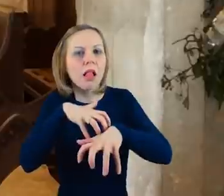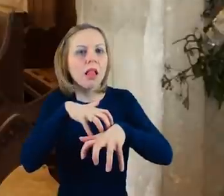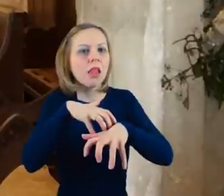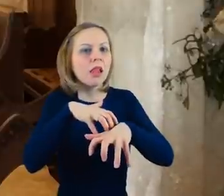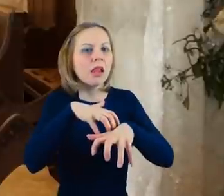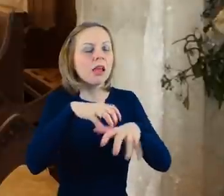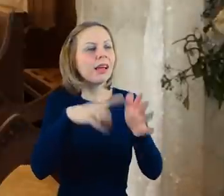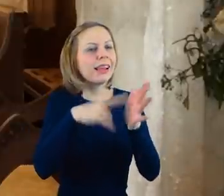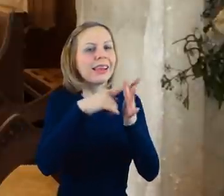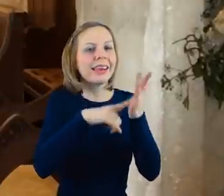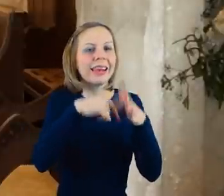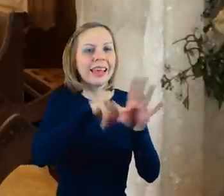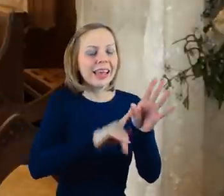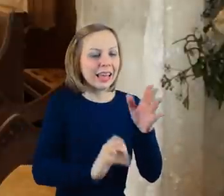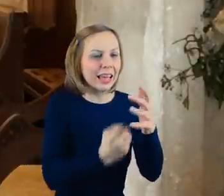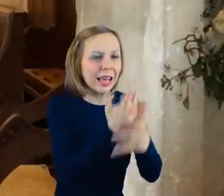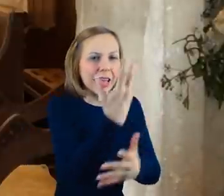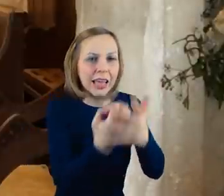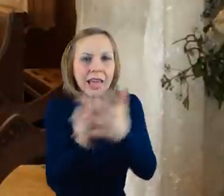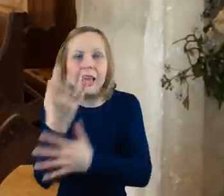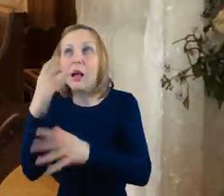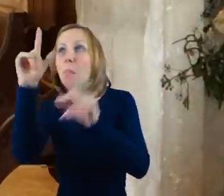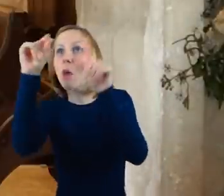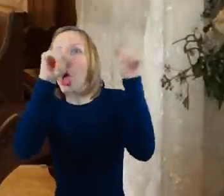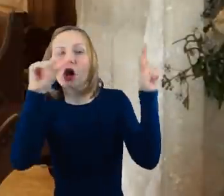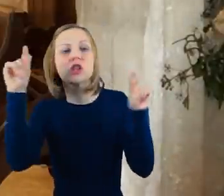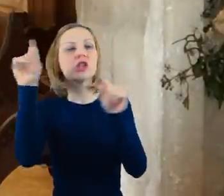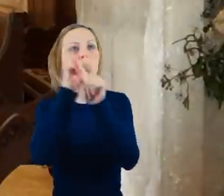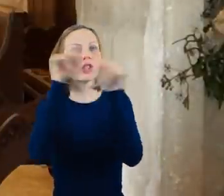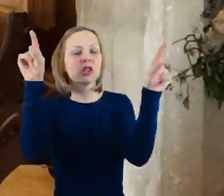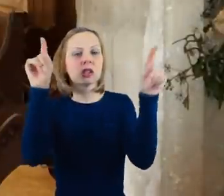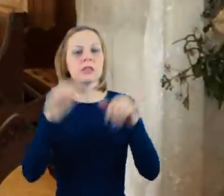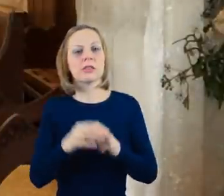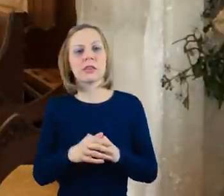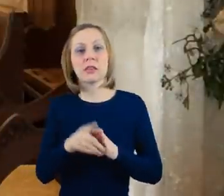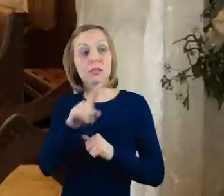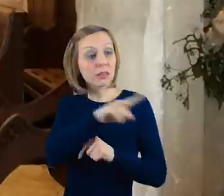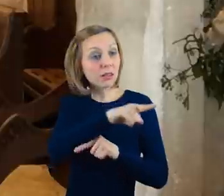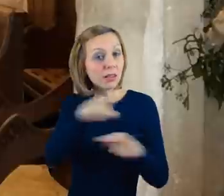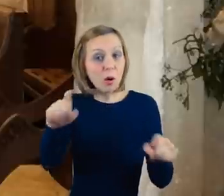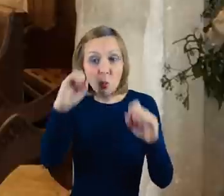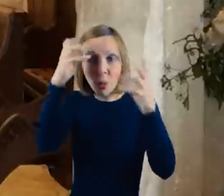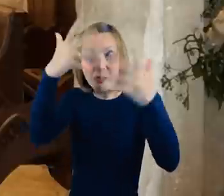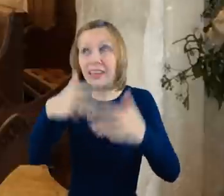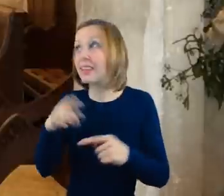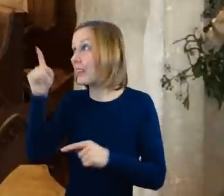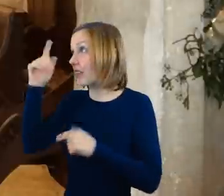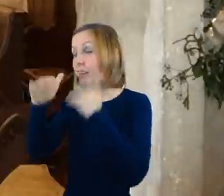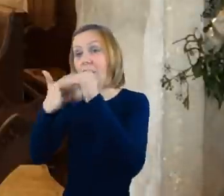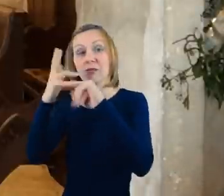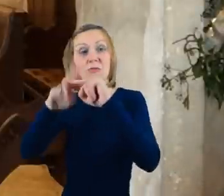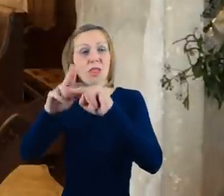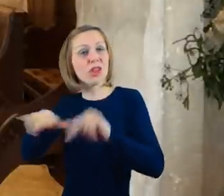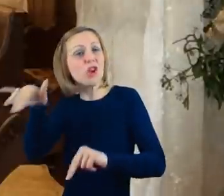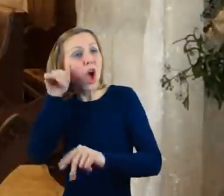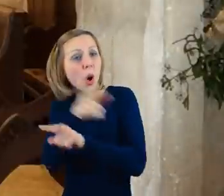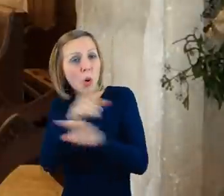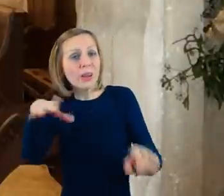Do not worry, he says. Our Heavenly Father knows what we need. Do not worry.